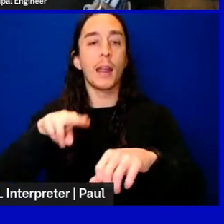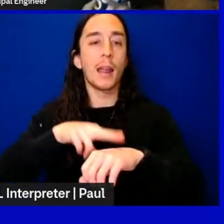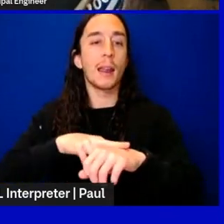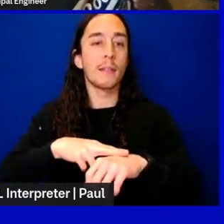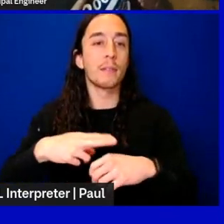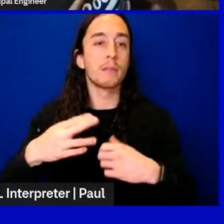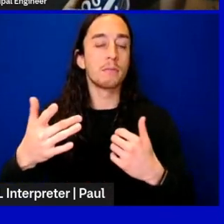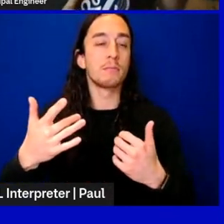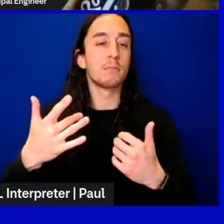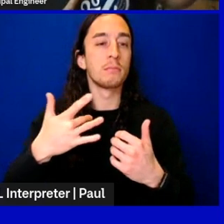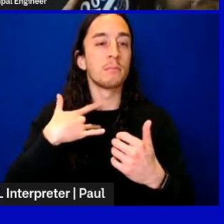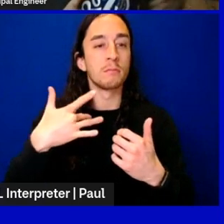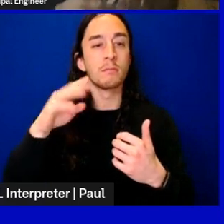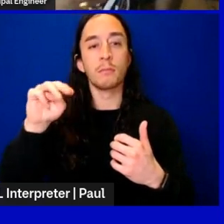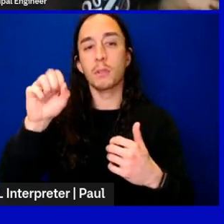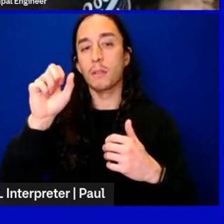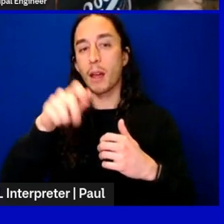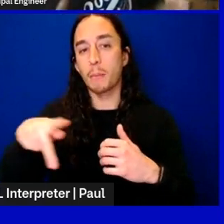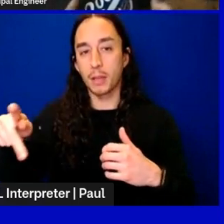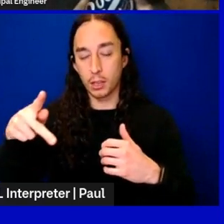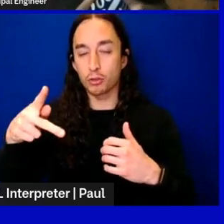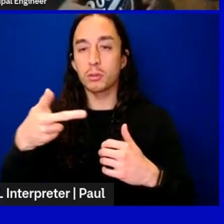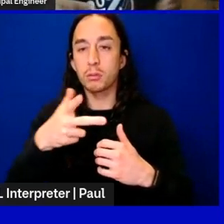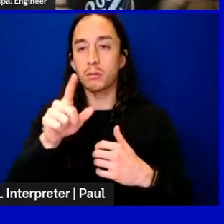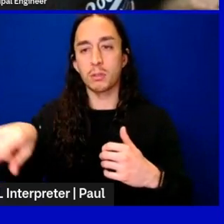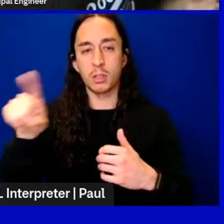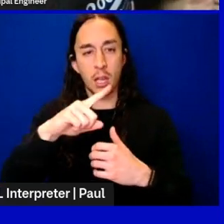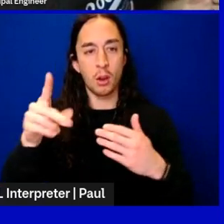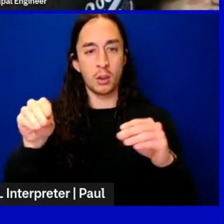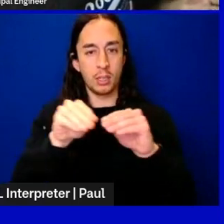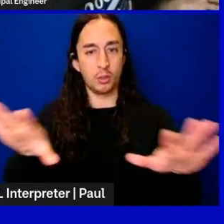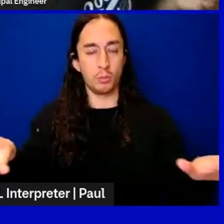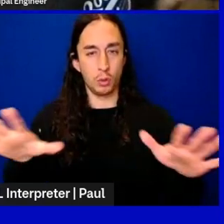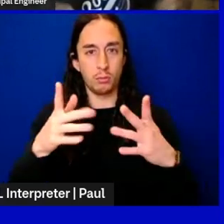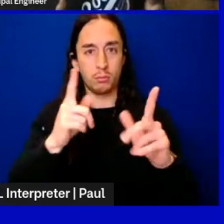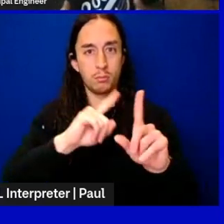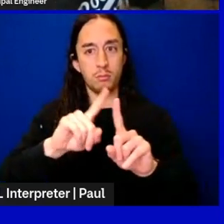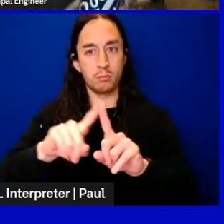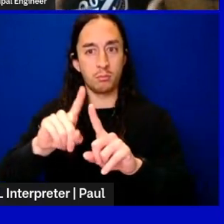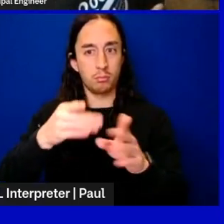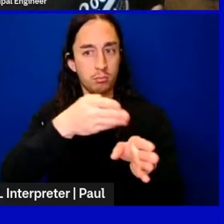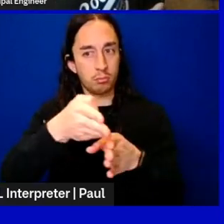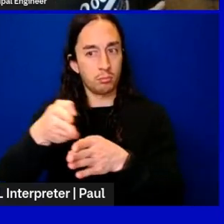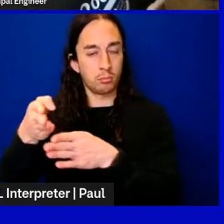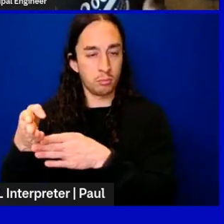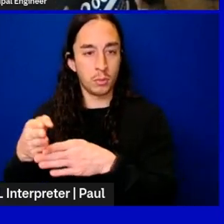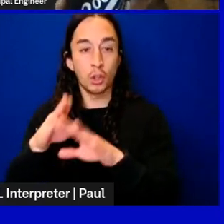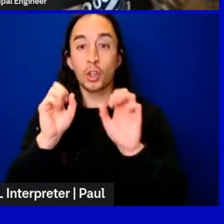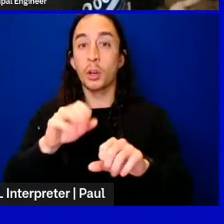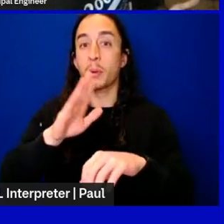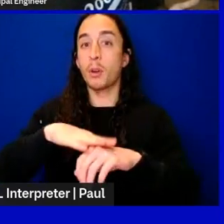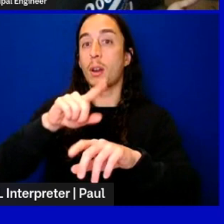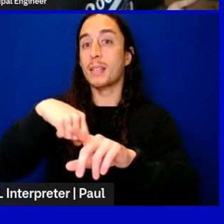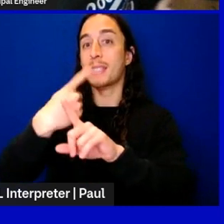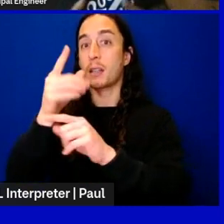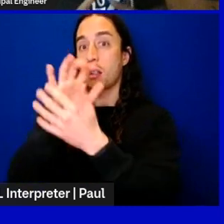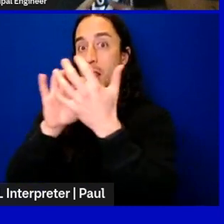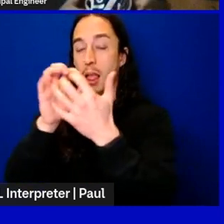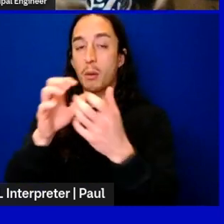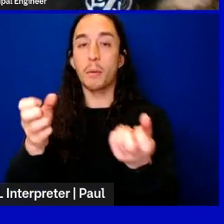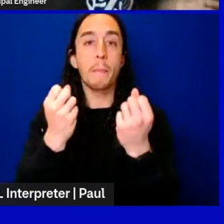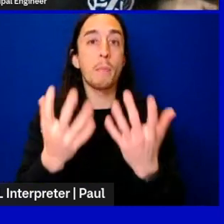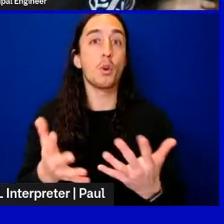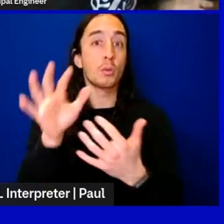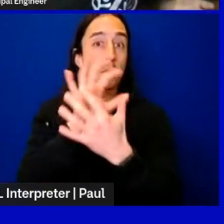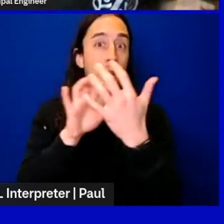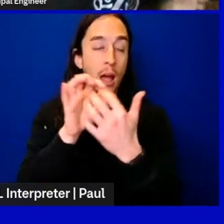microservices applications, are scattered or distributed across multiple servers. It could be on a single cloud, it could be on multiple cloud, or